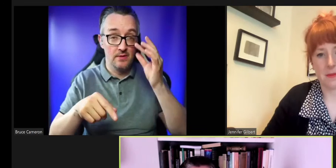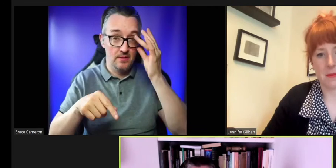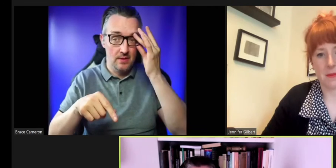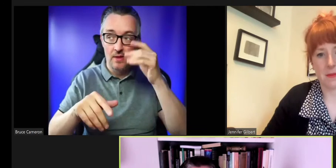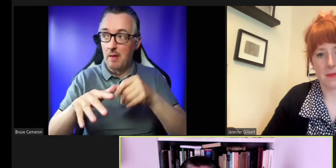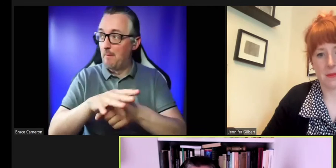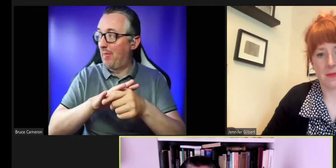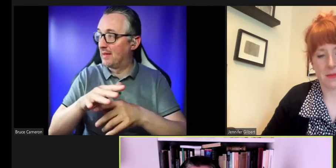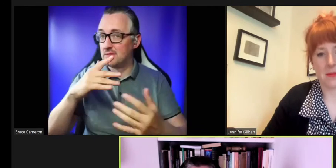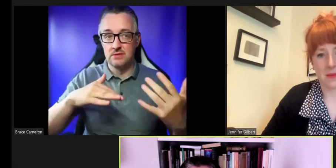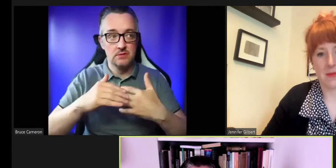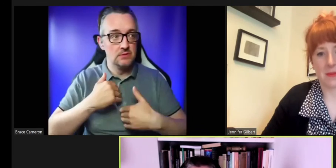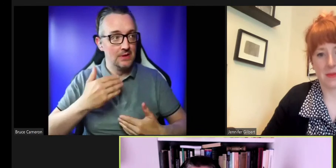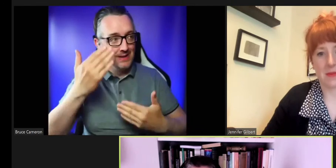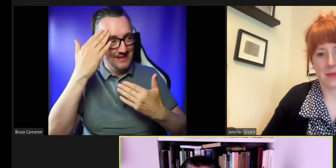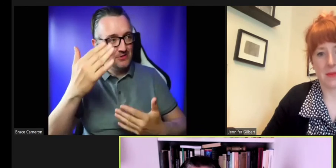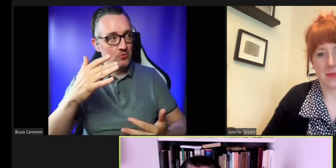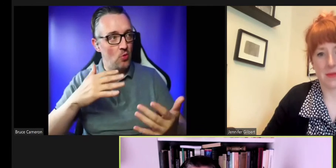find anywhere